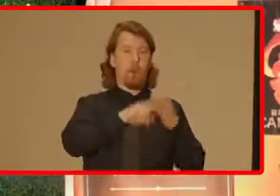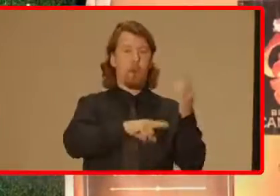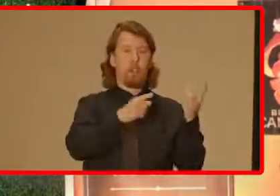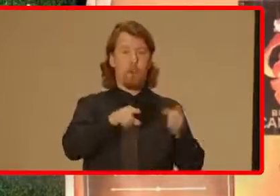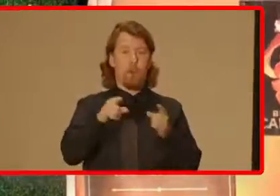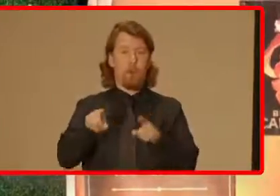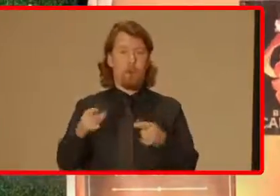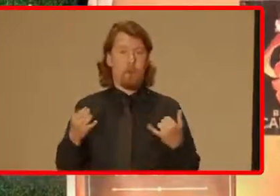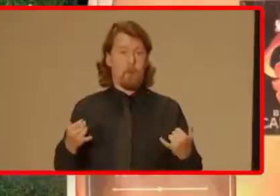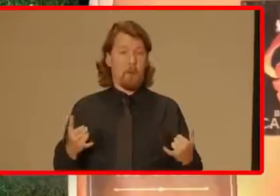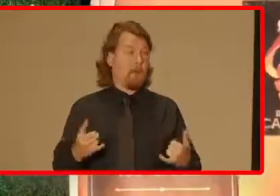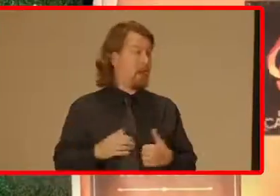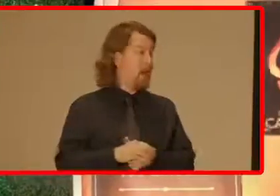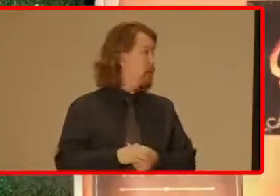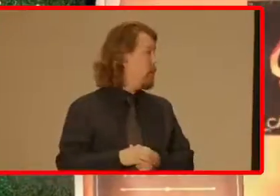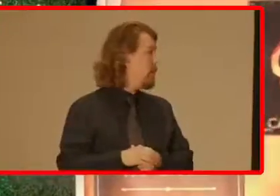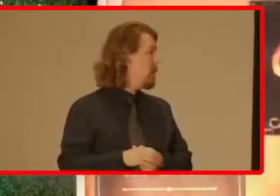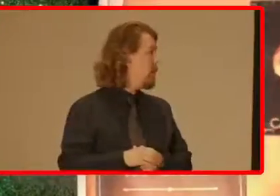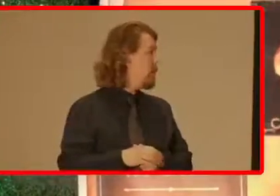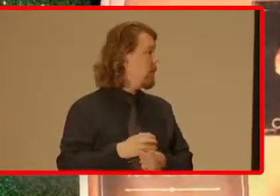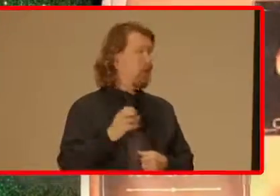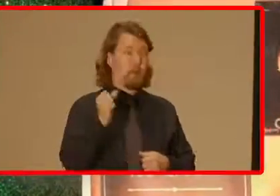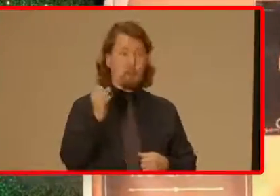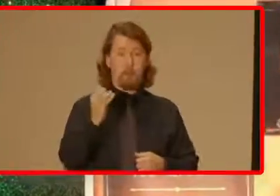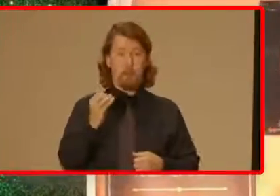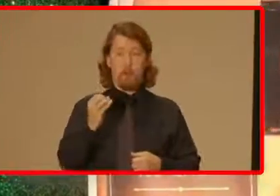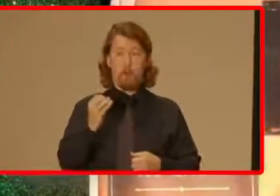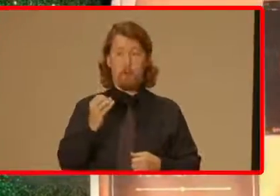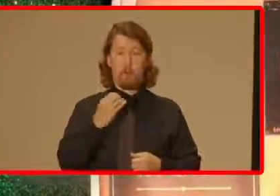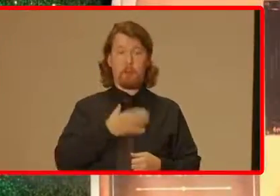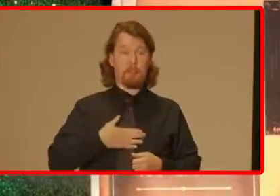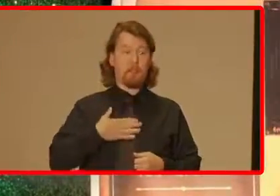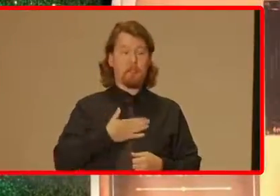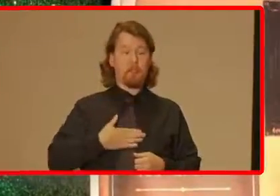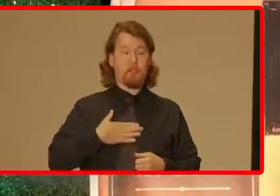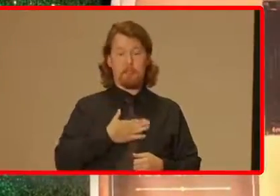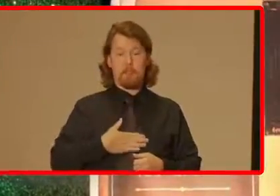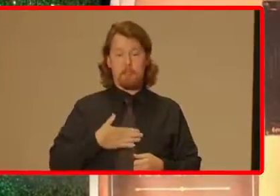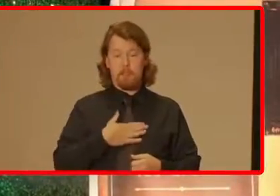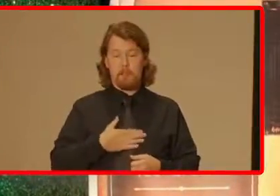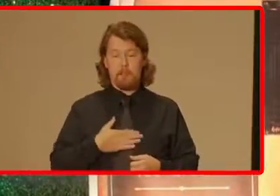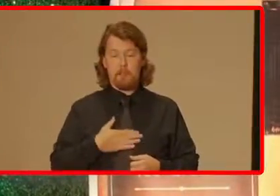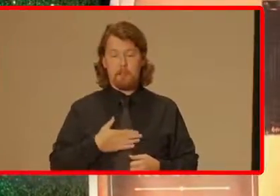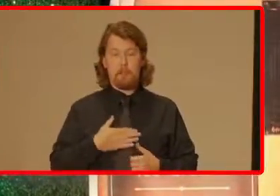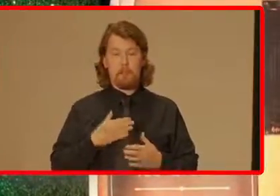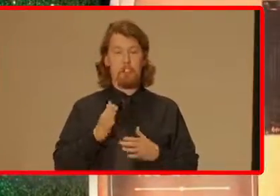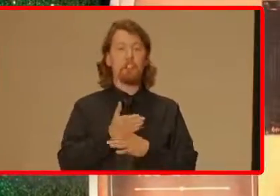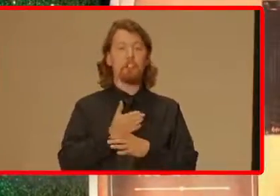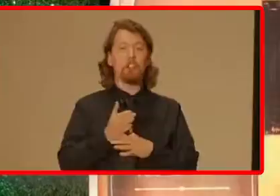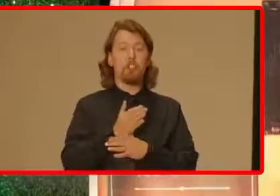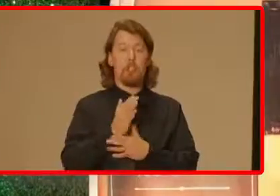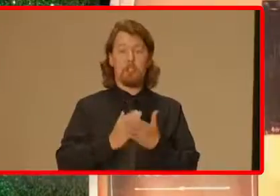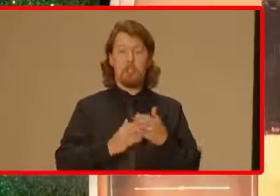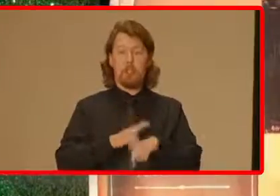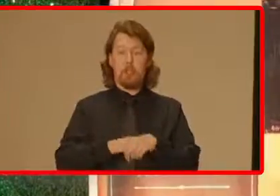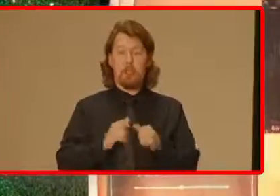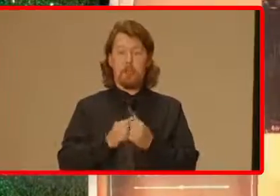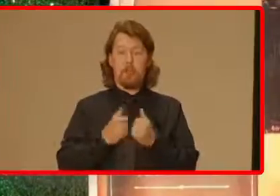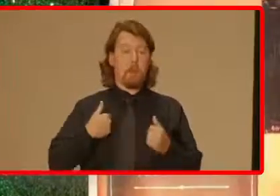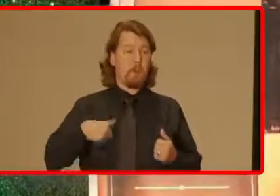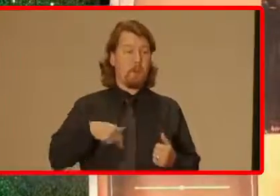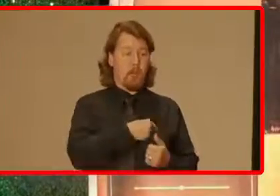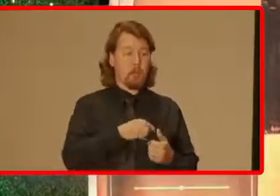now. So I want you all to please share some time with us. We're doing